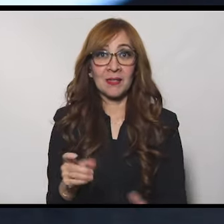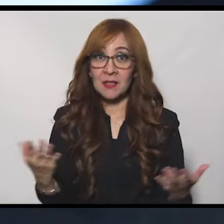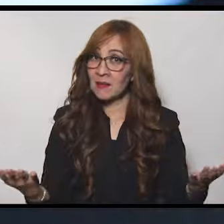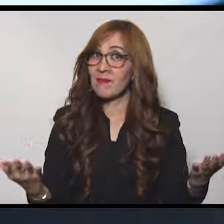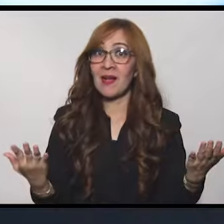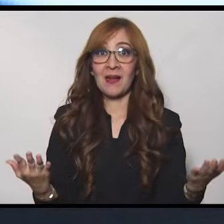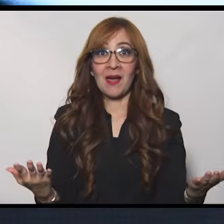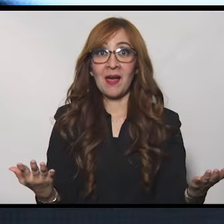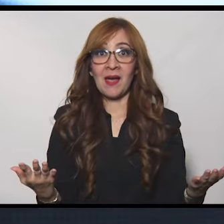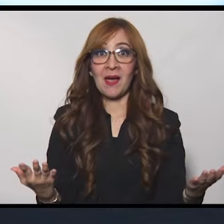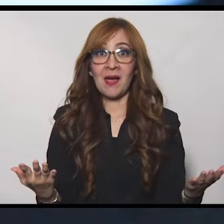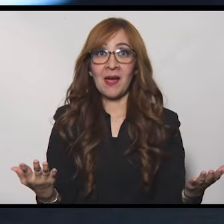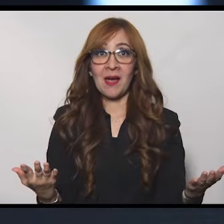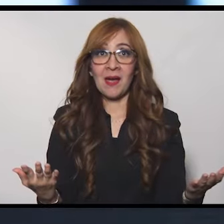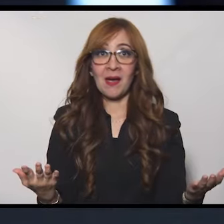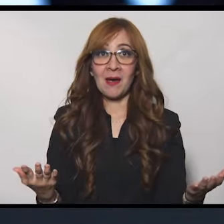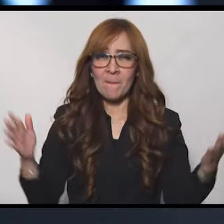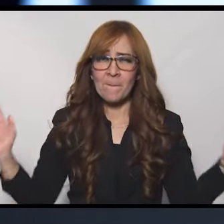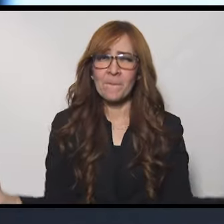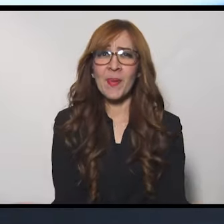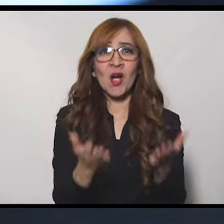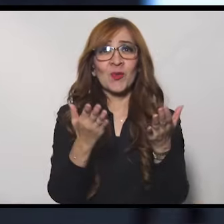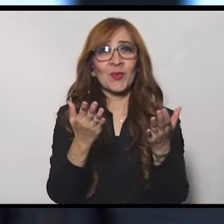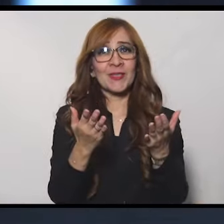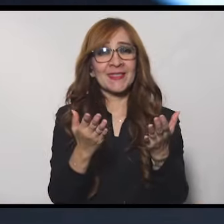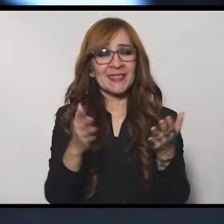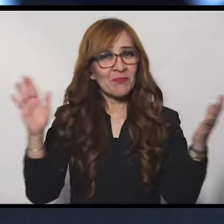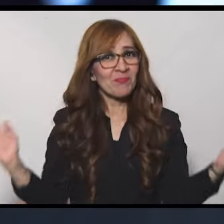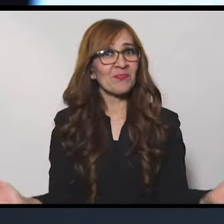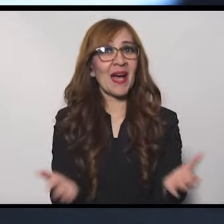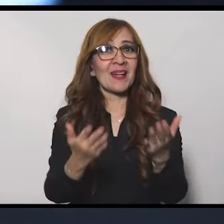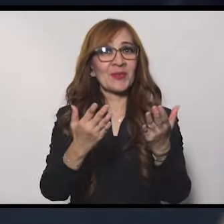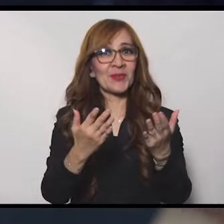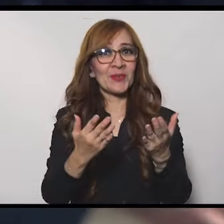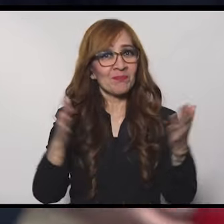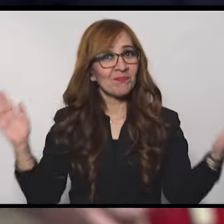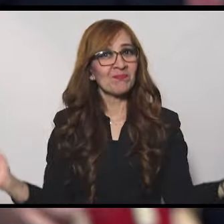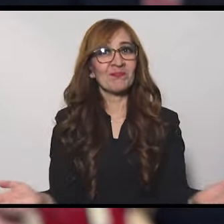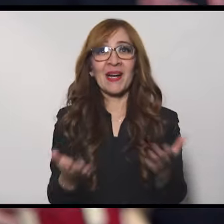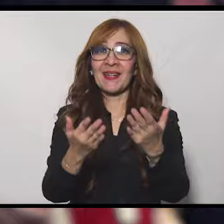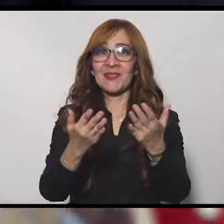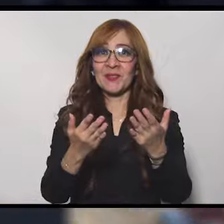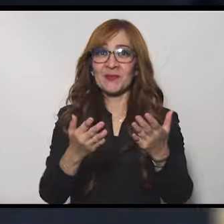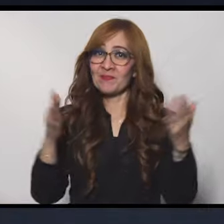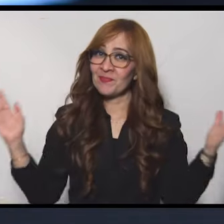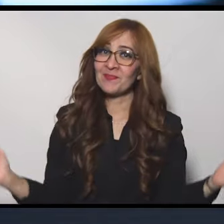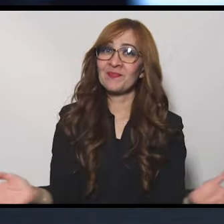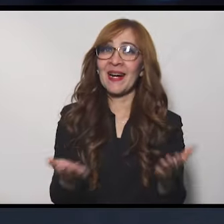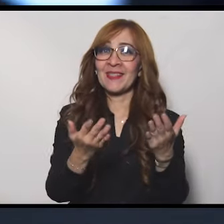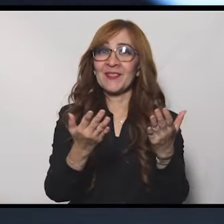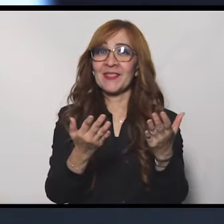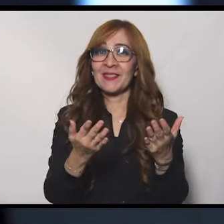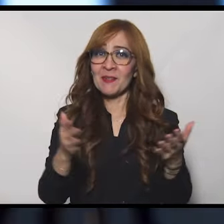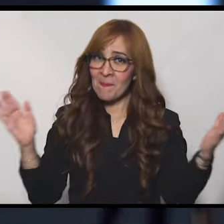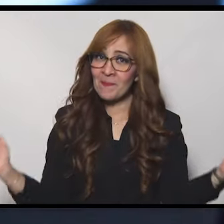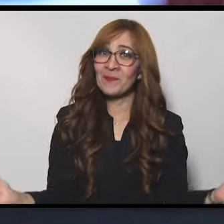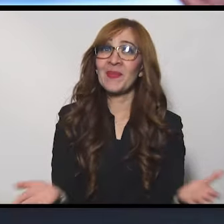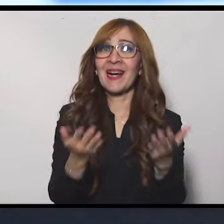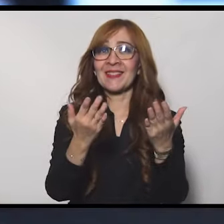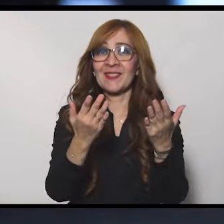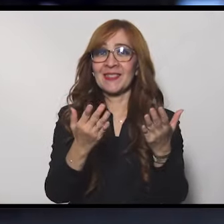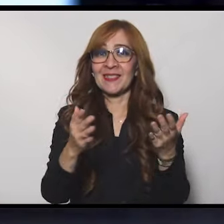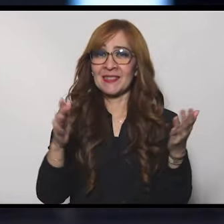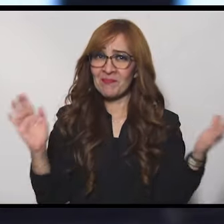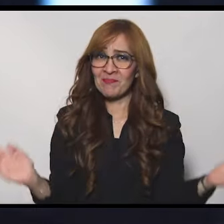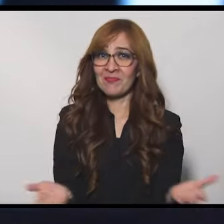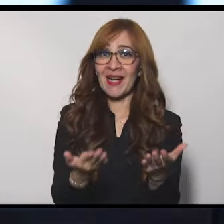to do? What you need to do? Get up! Get up! Get up! Get up!